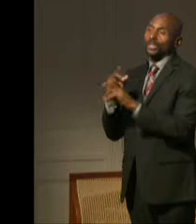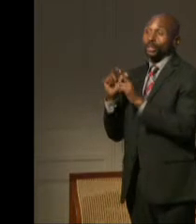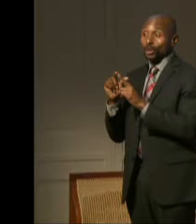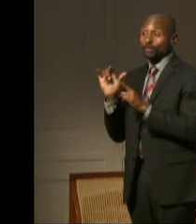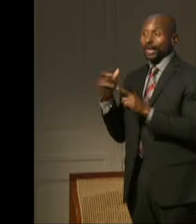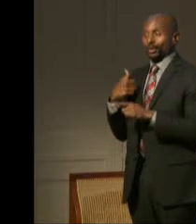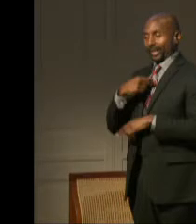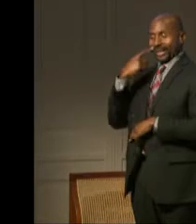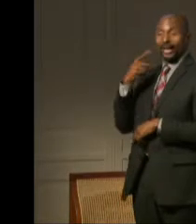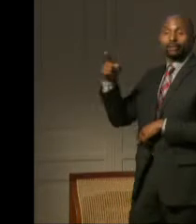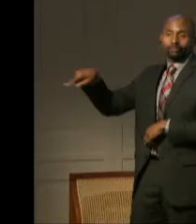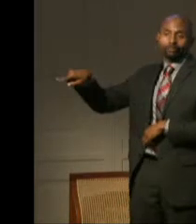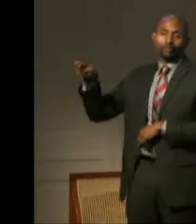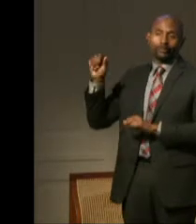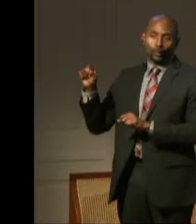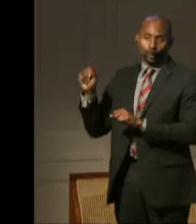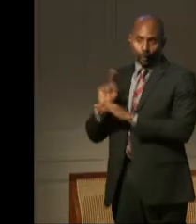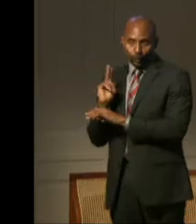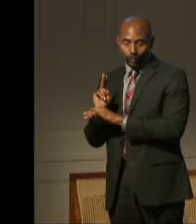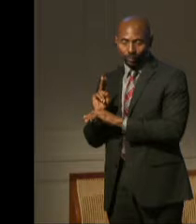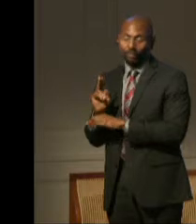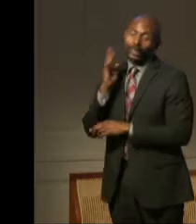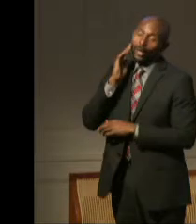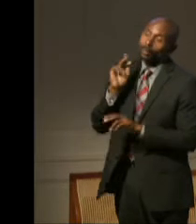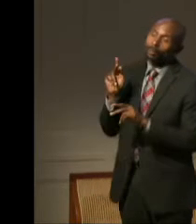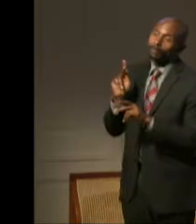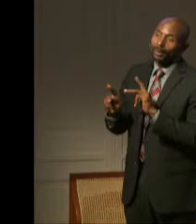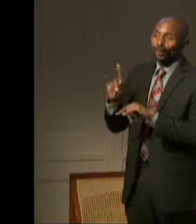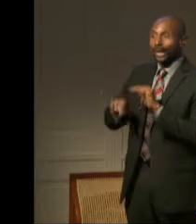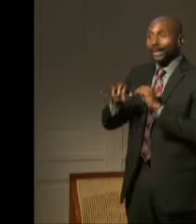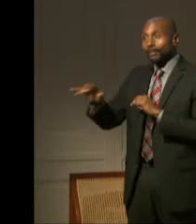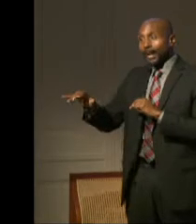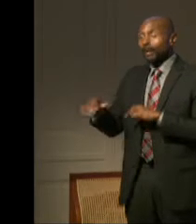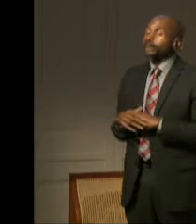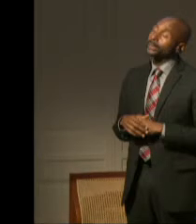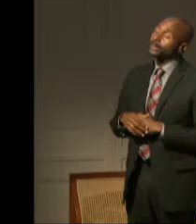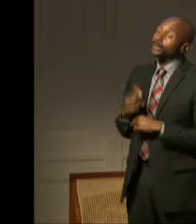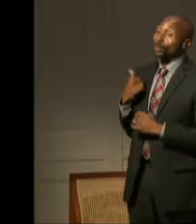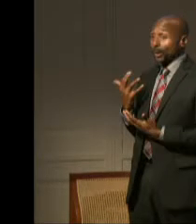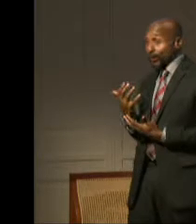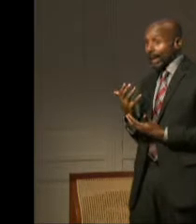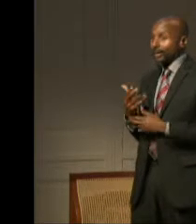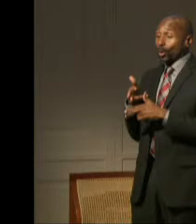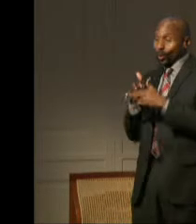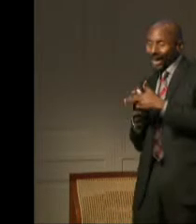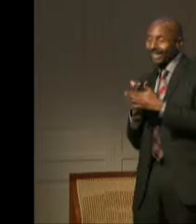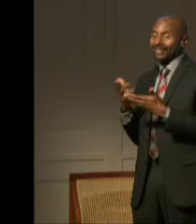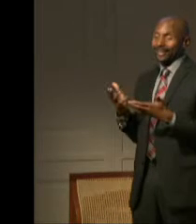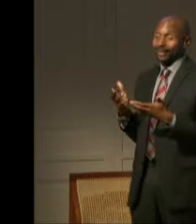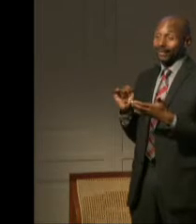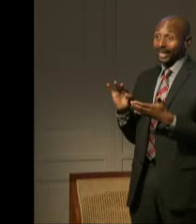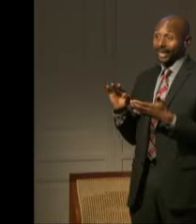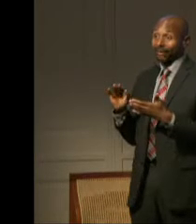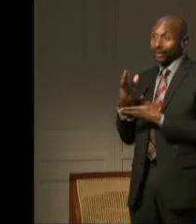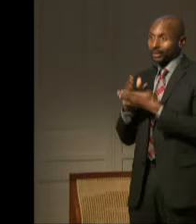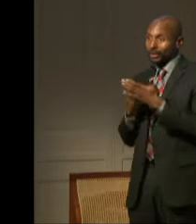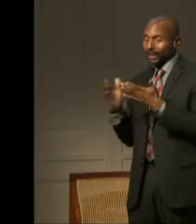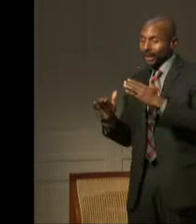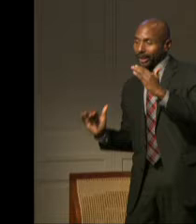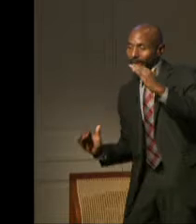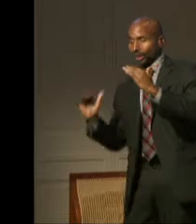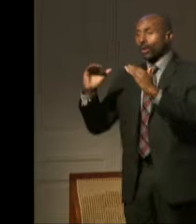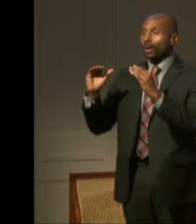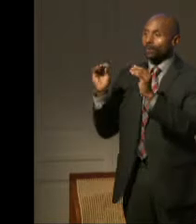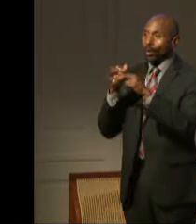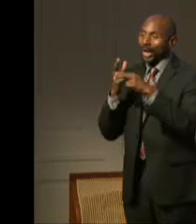we know people can't spell, and we weight things so things come to the top that we think they're, we spend a lot of energy in those algorithms, and